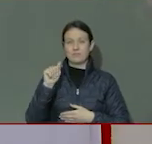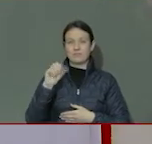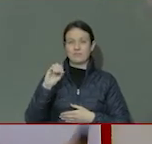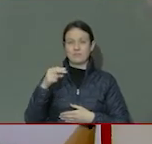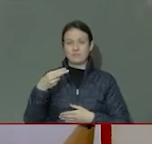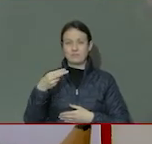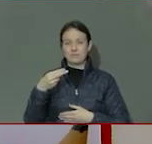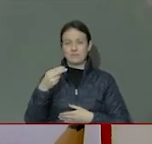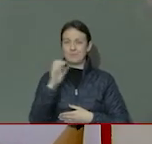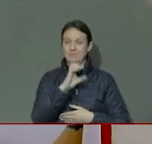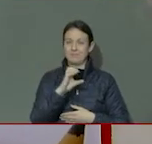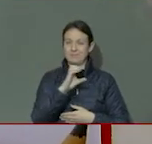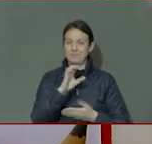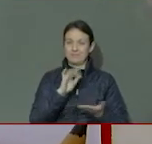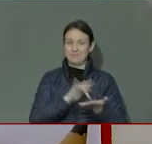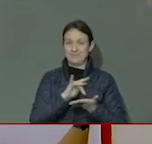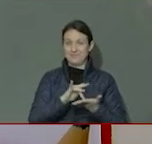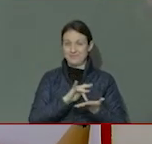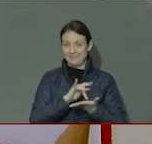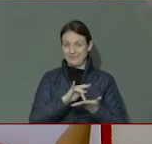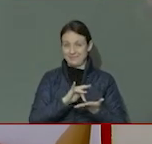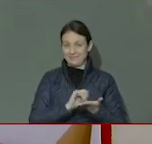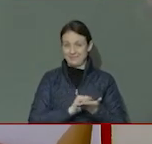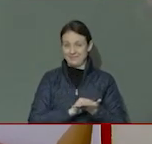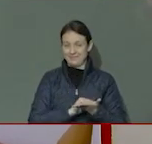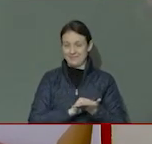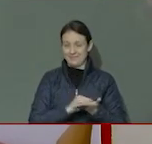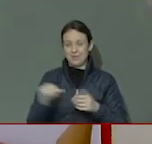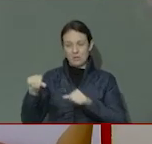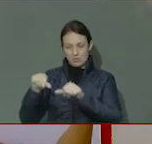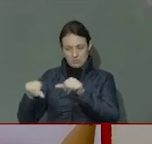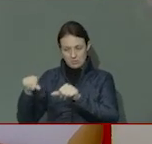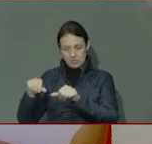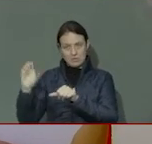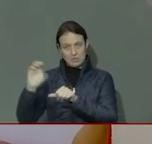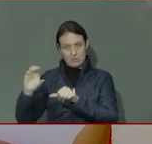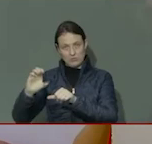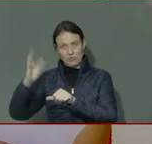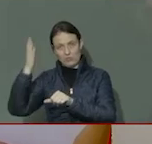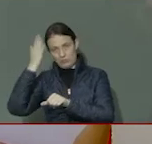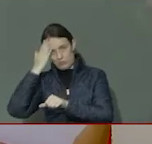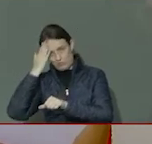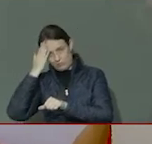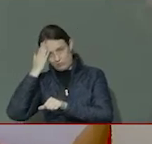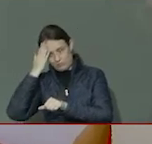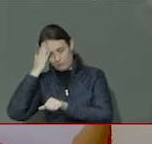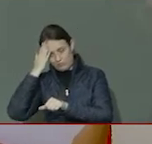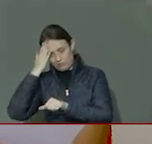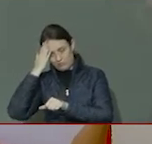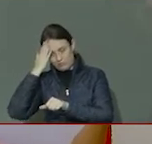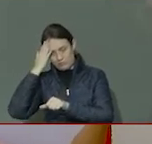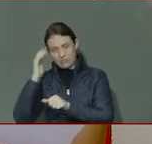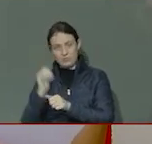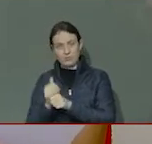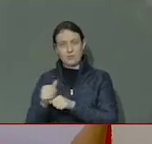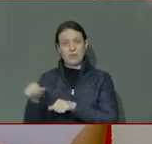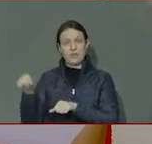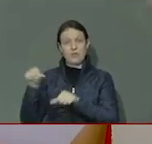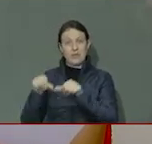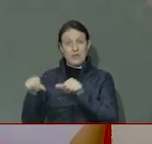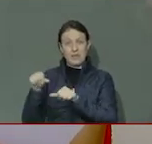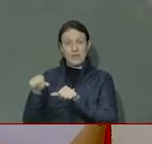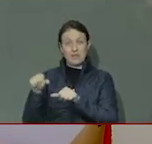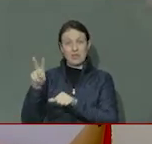sodium hydroxide. Now, we know the acid's concentration, and we also know the acid's